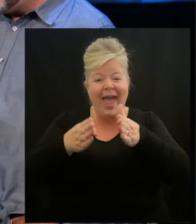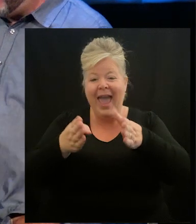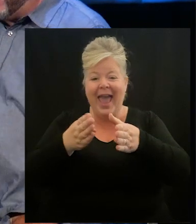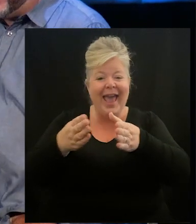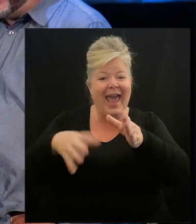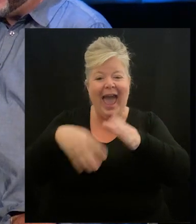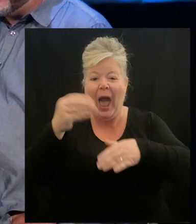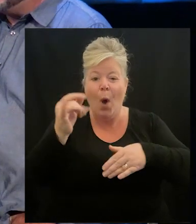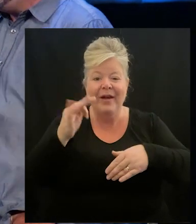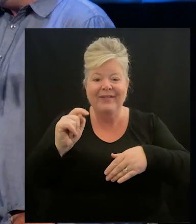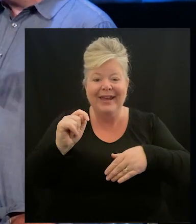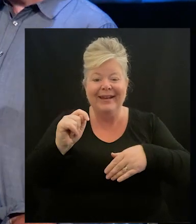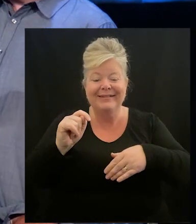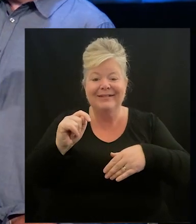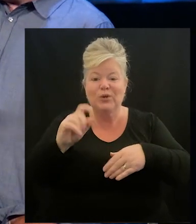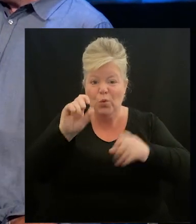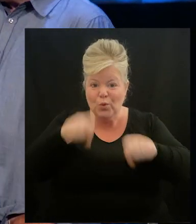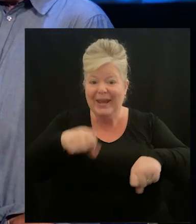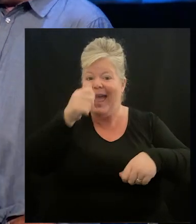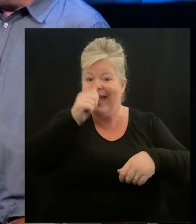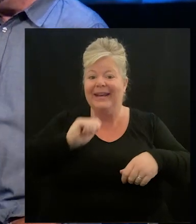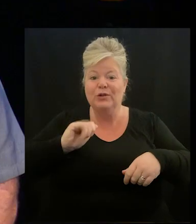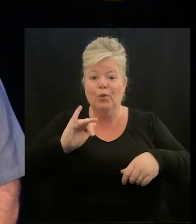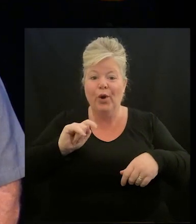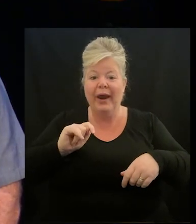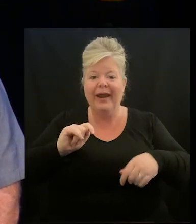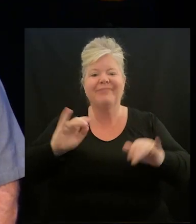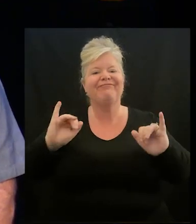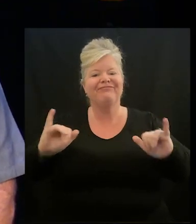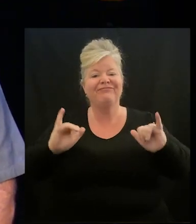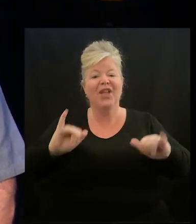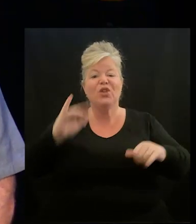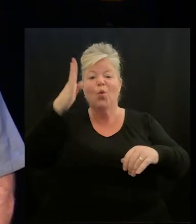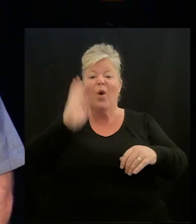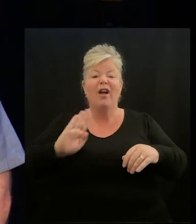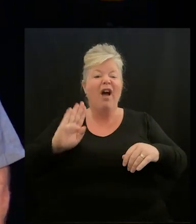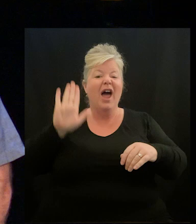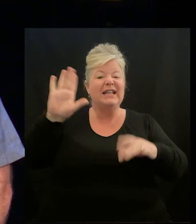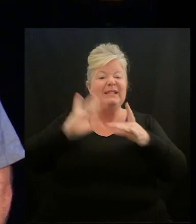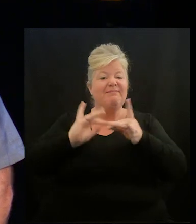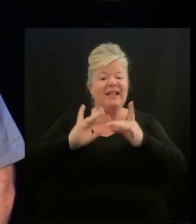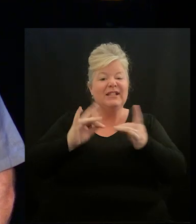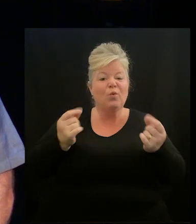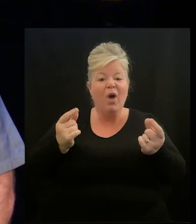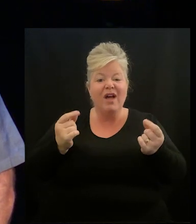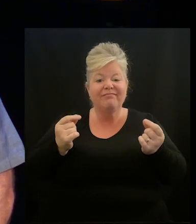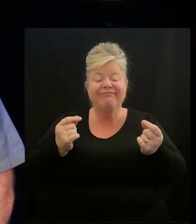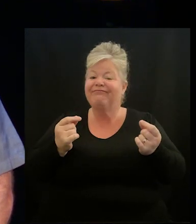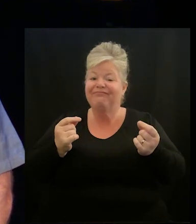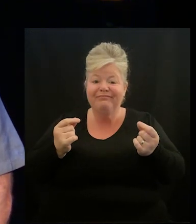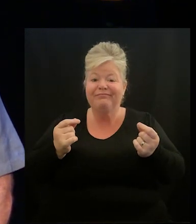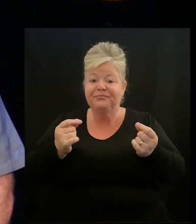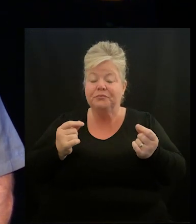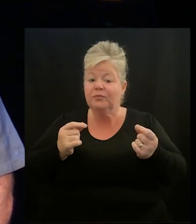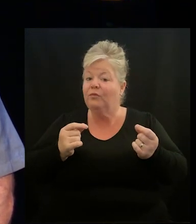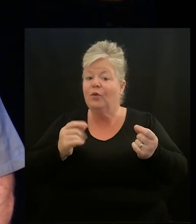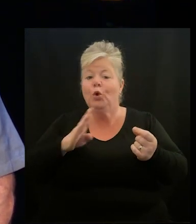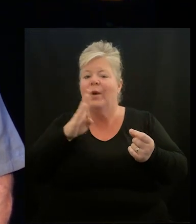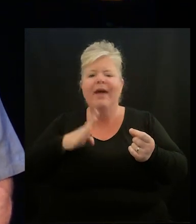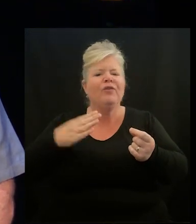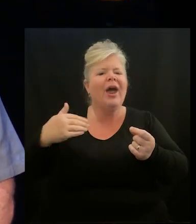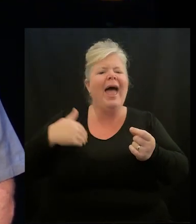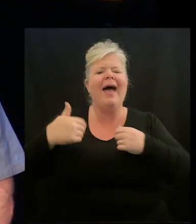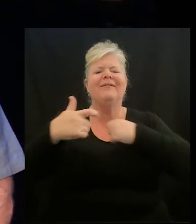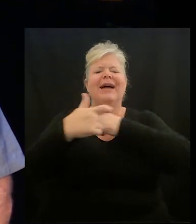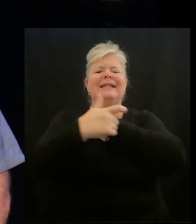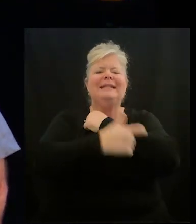where the misquote comes from. And what God is saying to us through this verse here, he's saying, look, there's never going to be a temptation that you face,